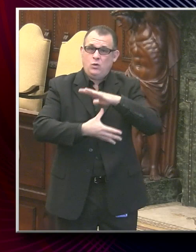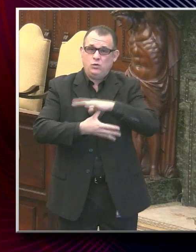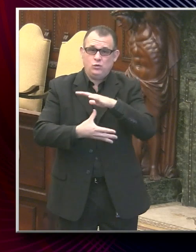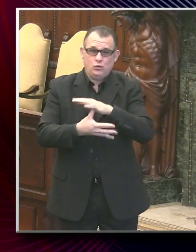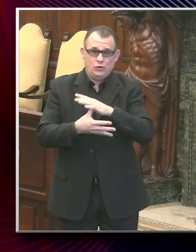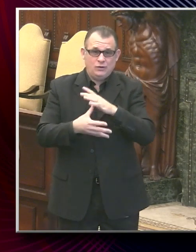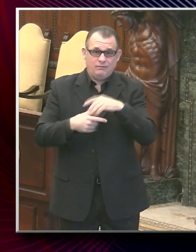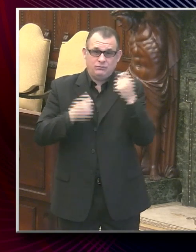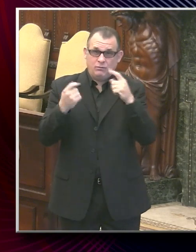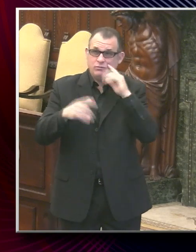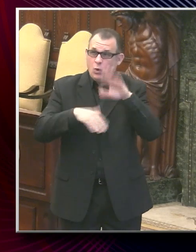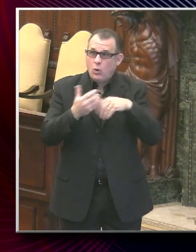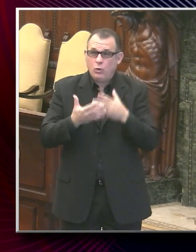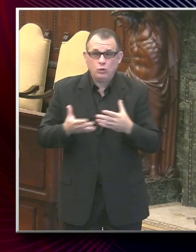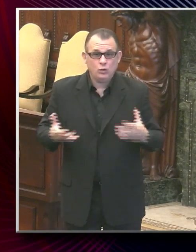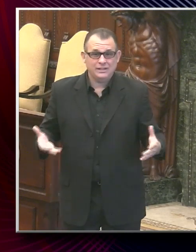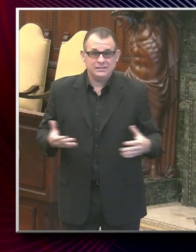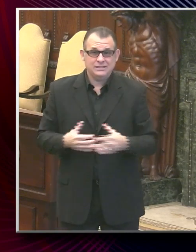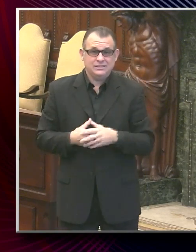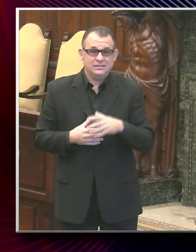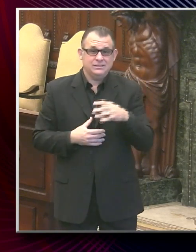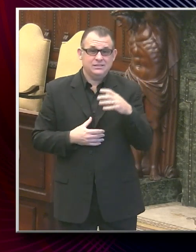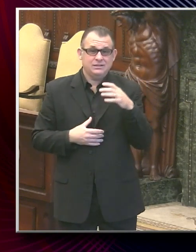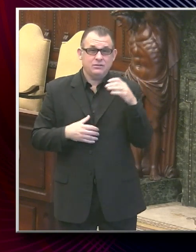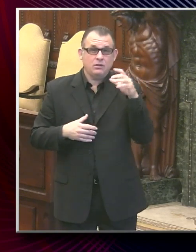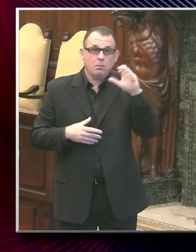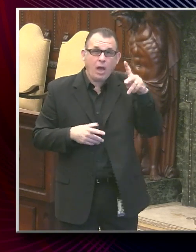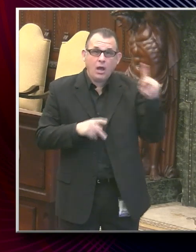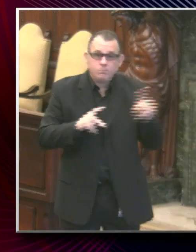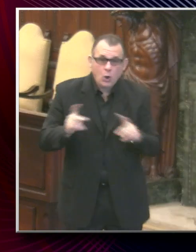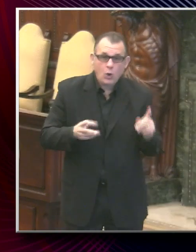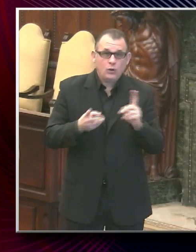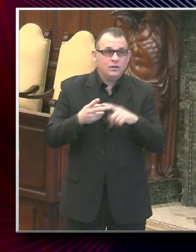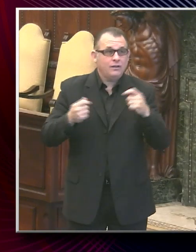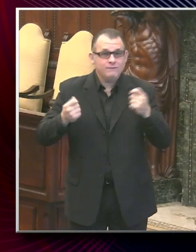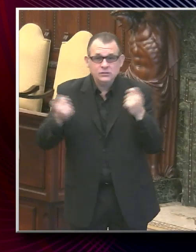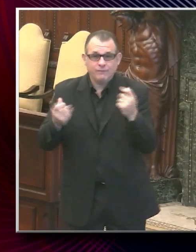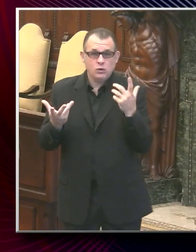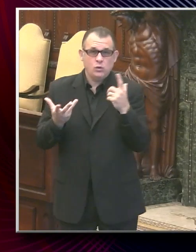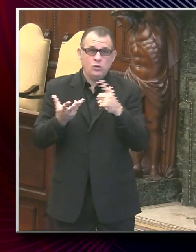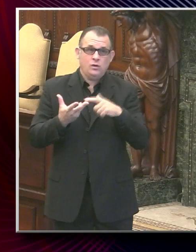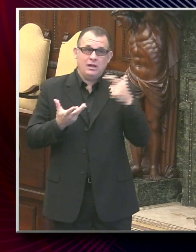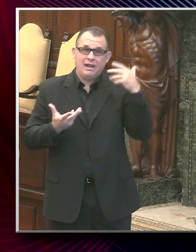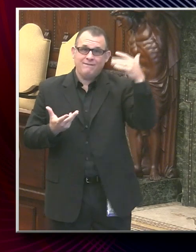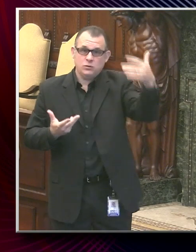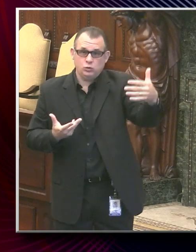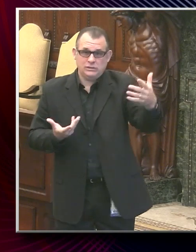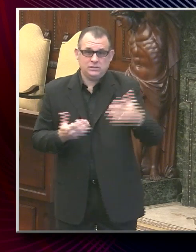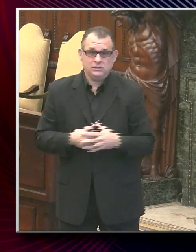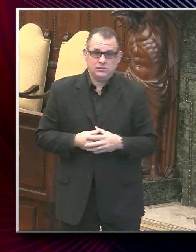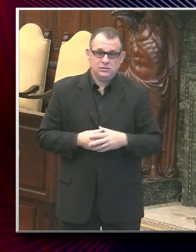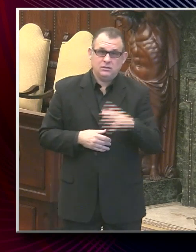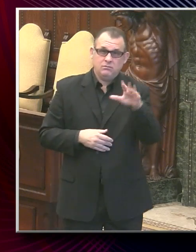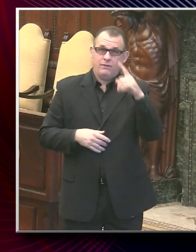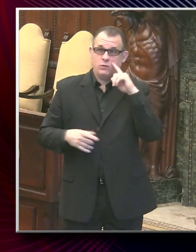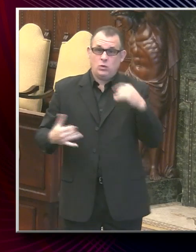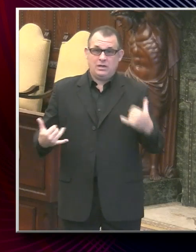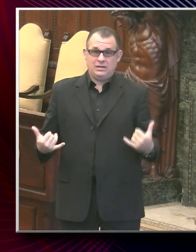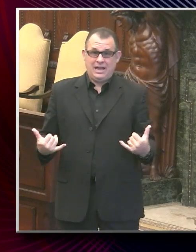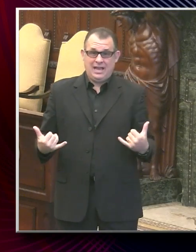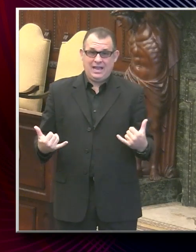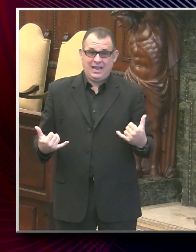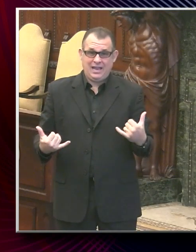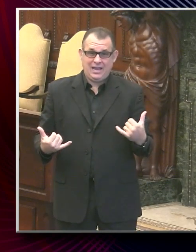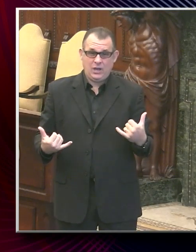you at a block party or neighborhood festival once we get through this thing. Now I'll turn it over to Dr. Farley for his update.